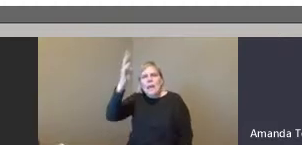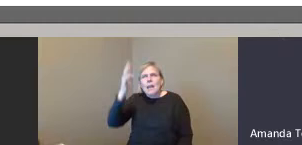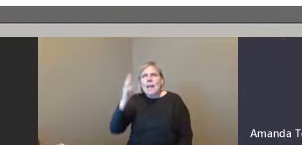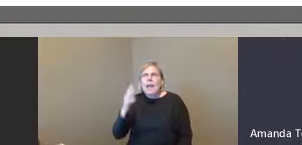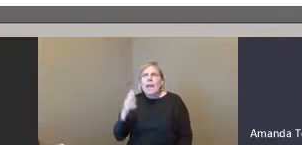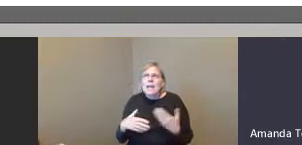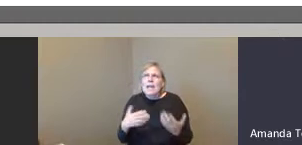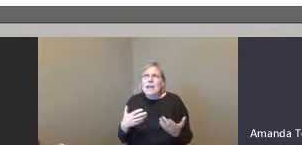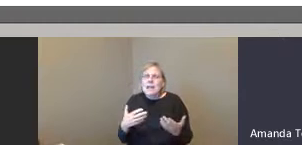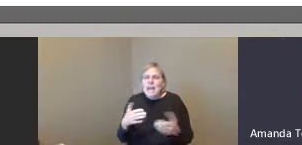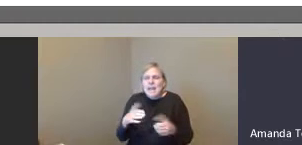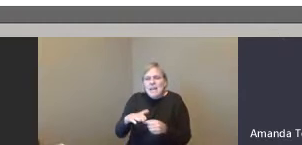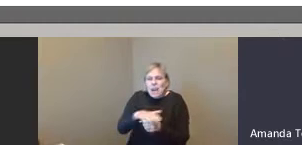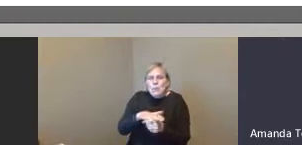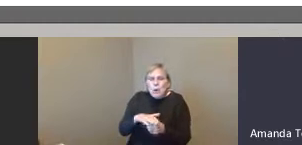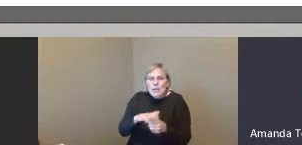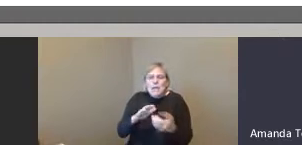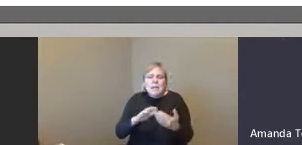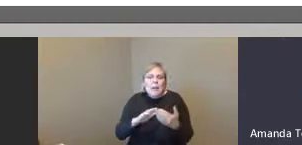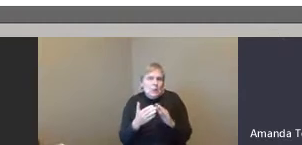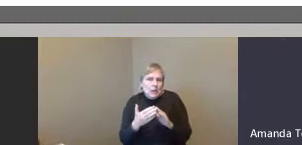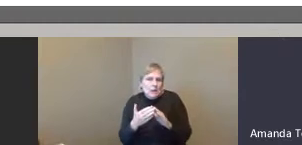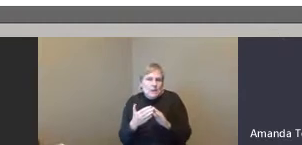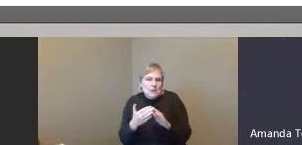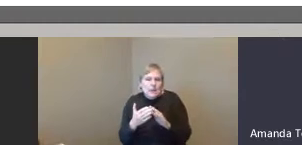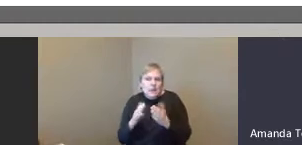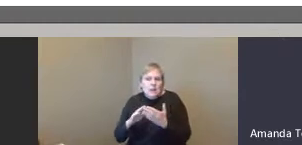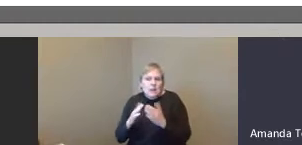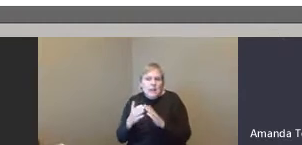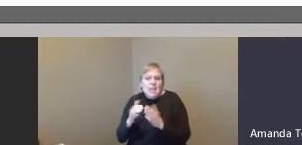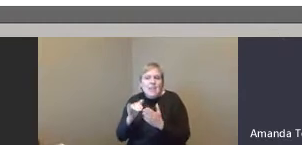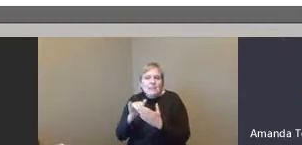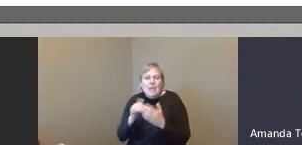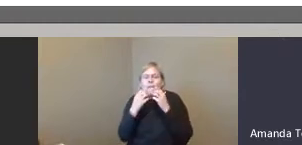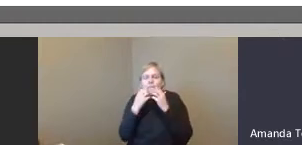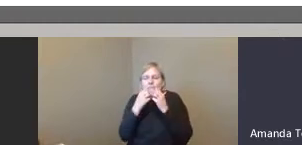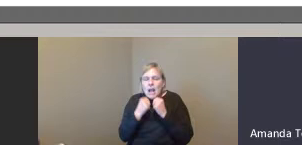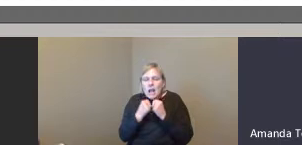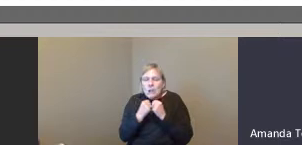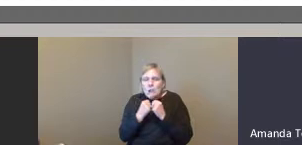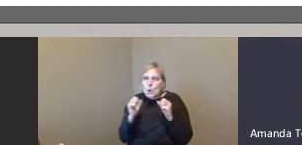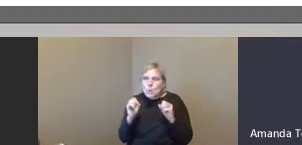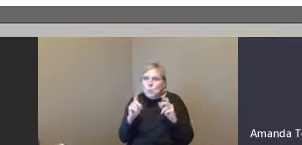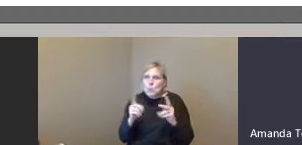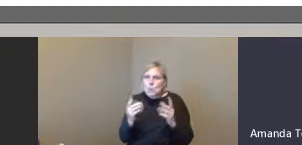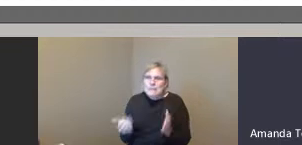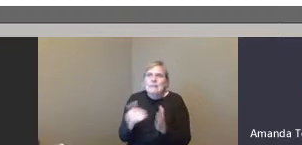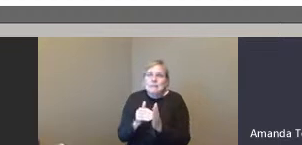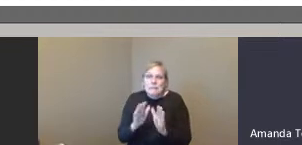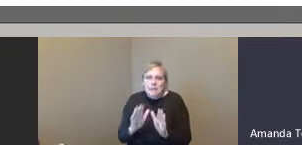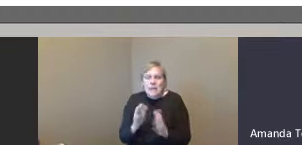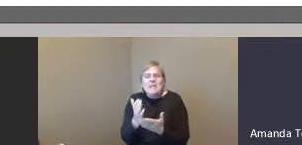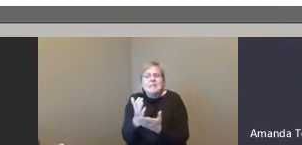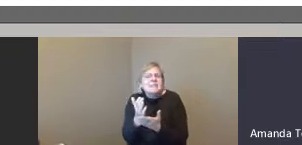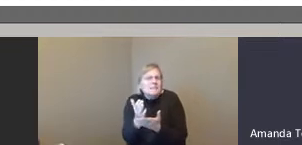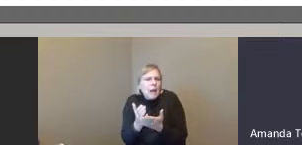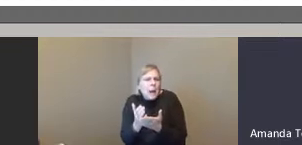a neighborhood and community that values resiliency. And what I've seen